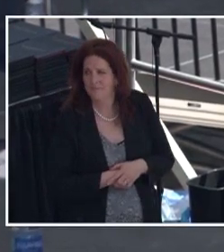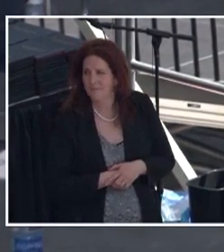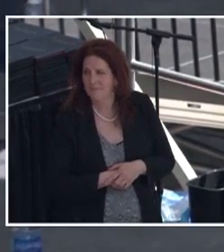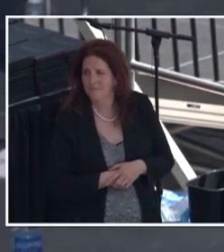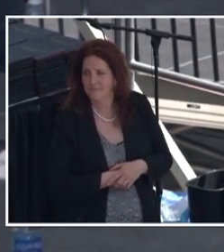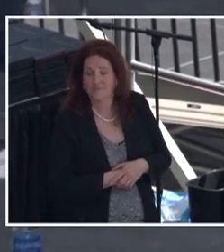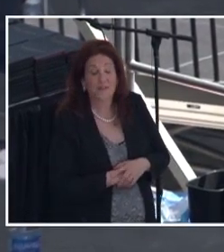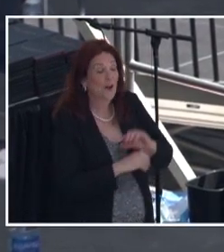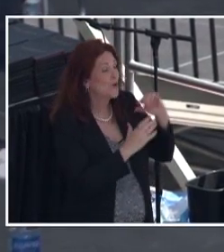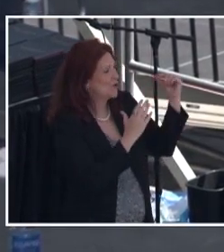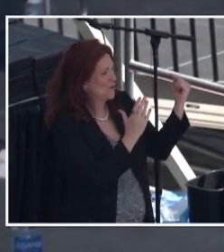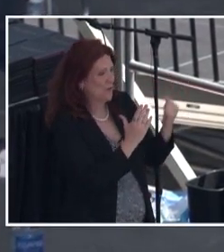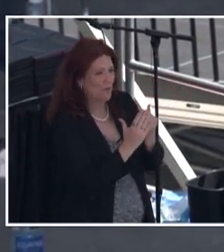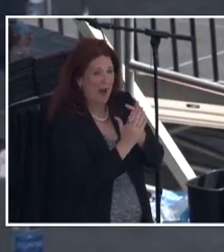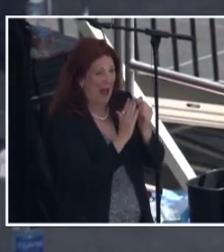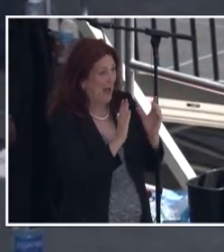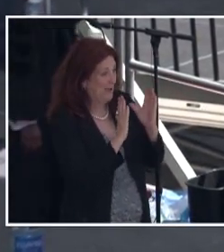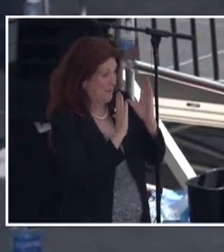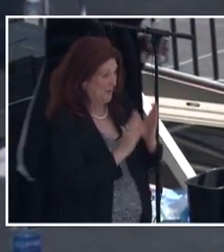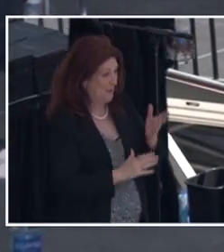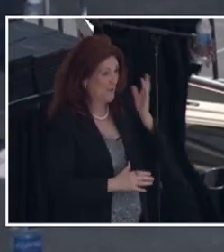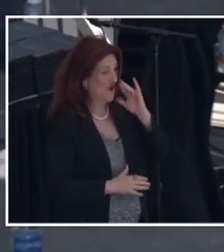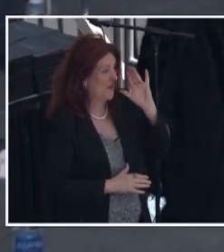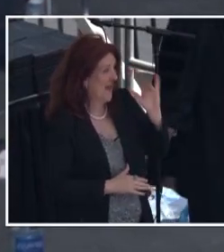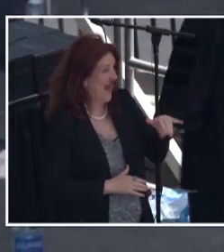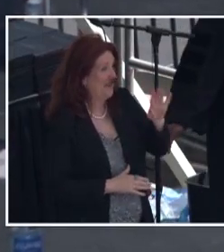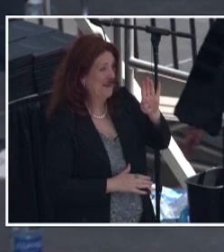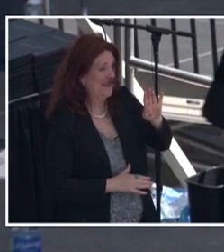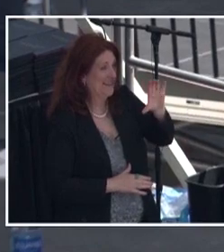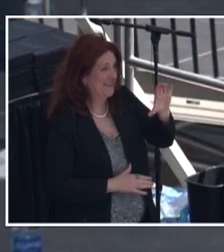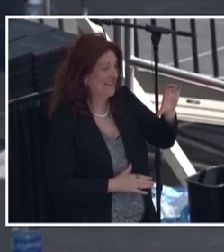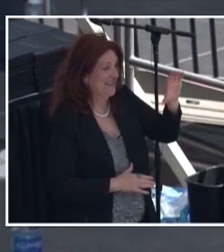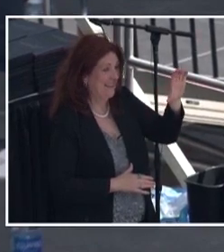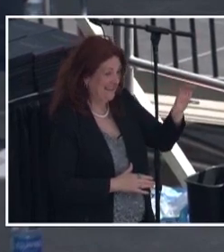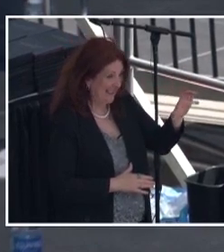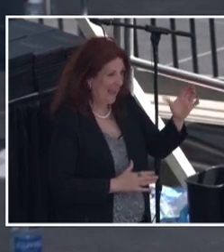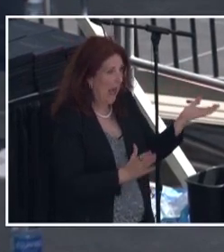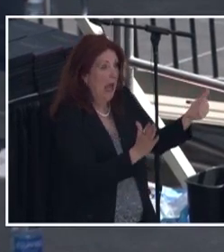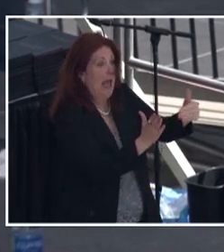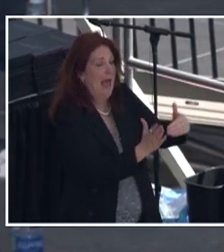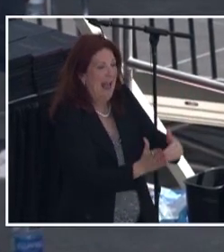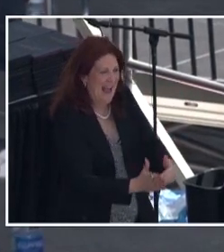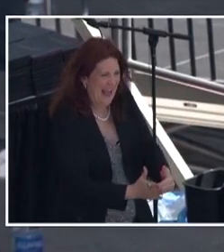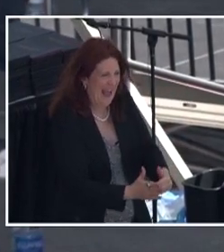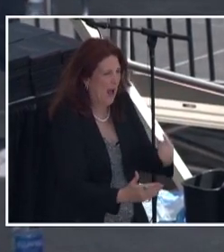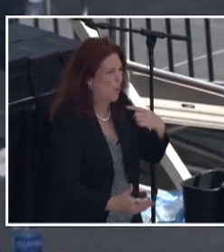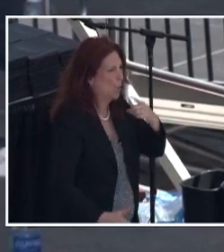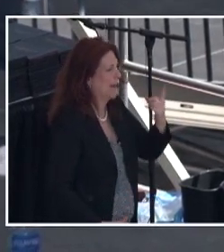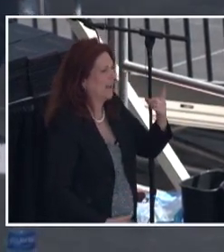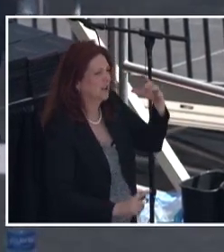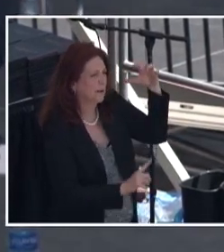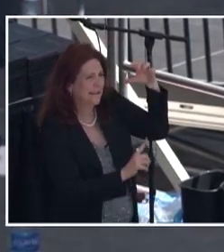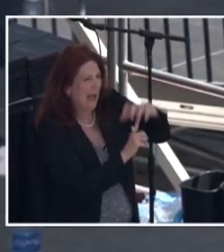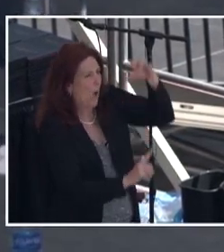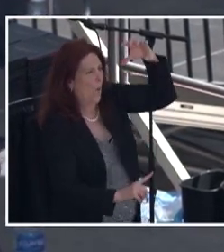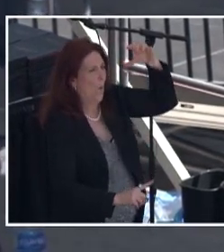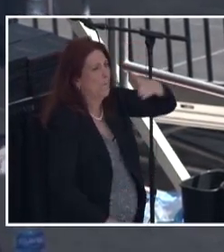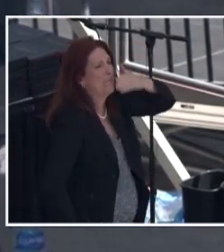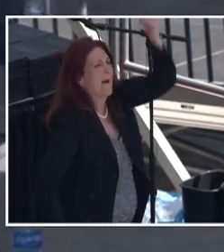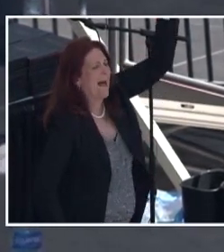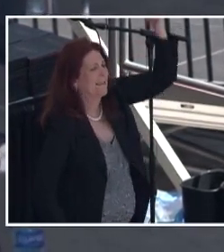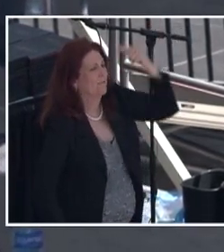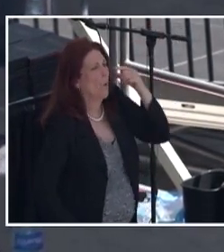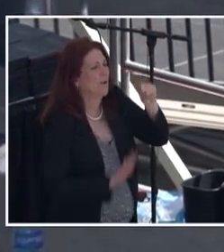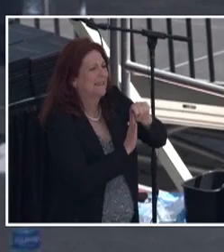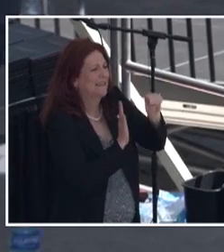graduates, Bergen Community College is once again number one in the state for